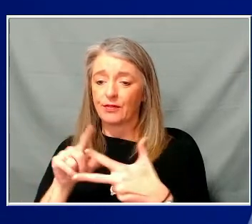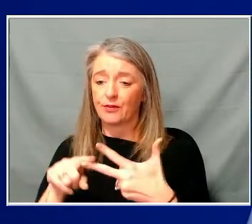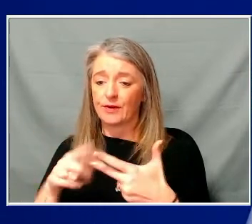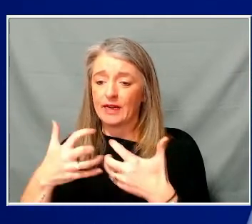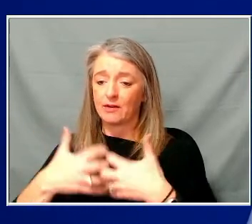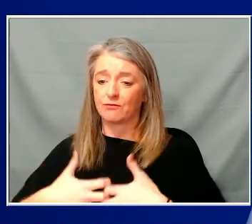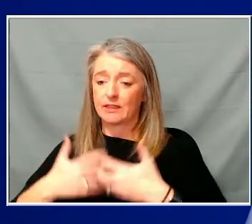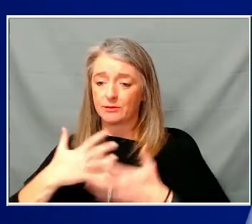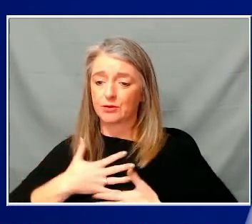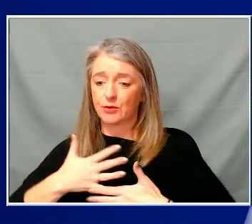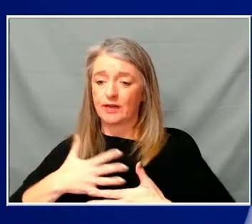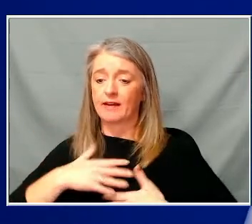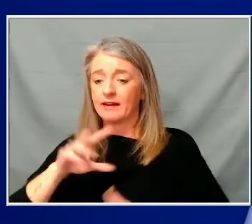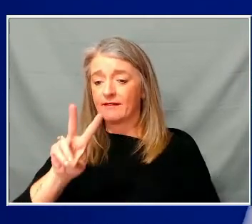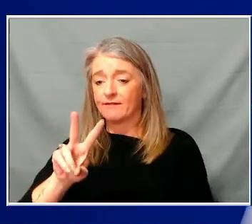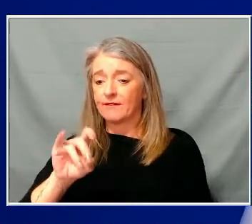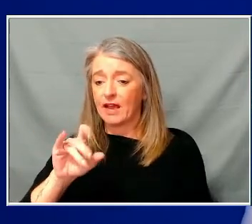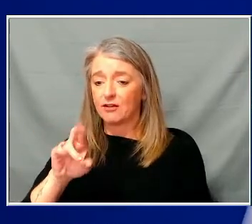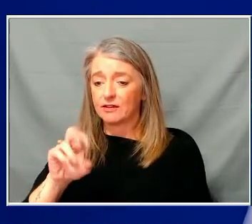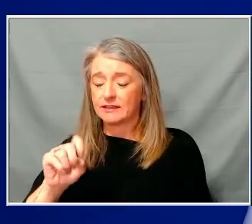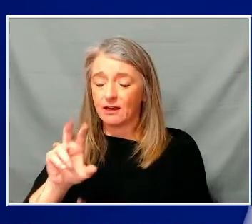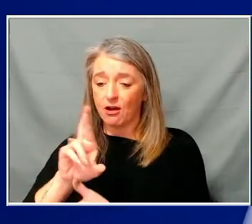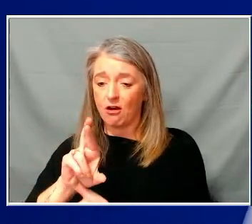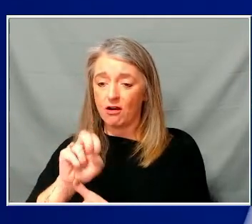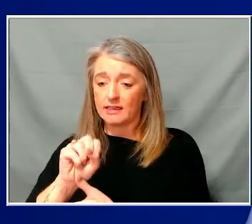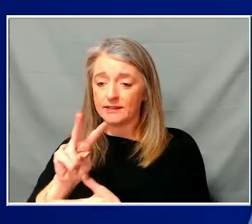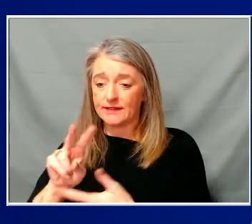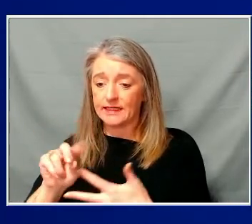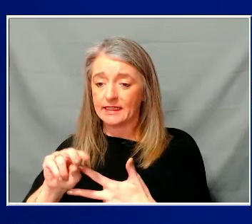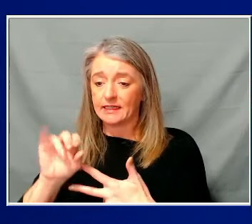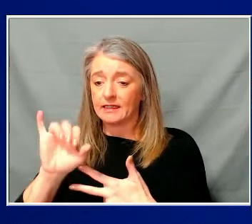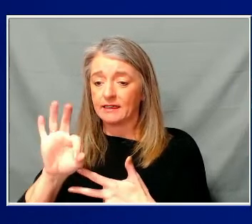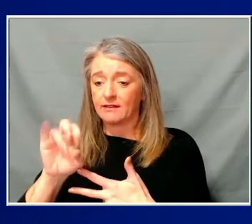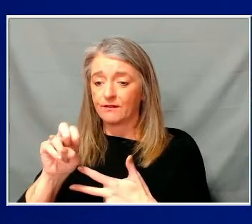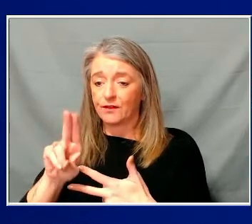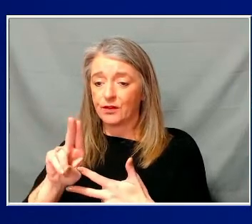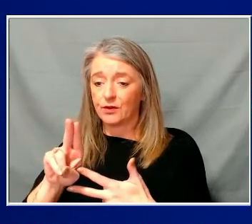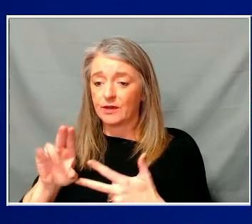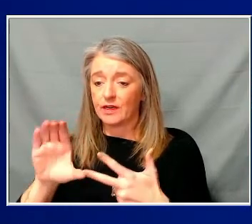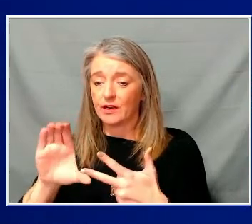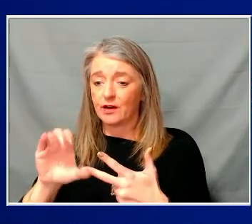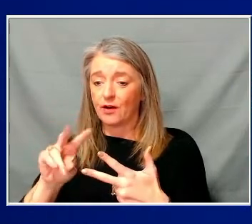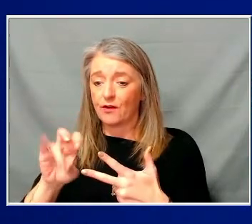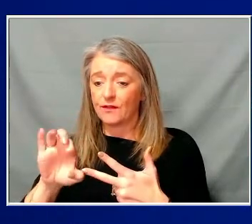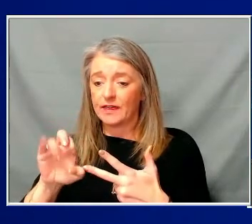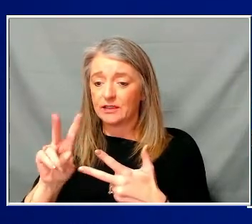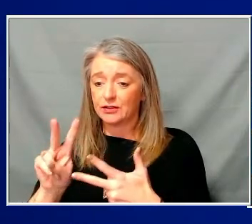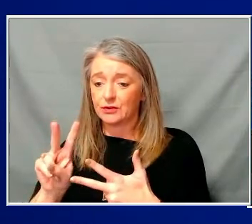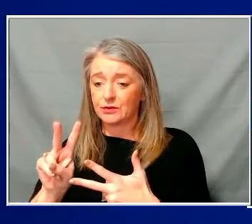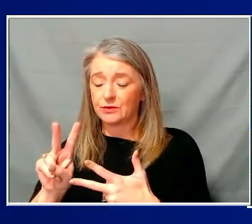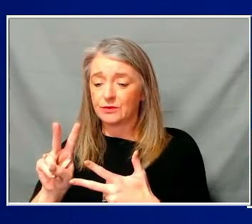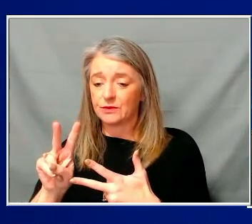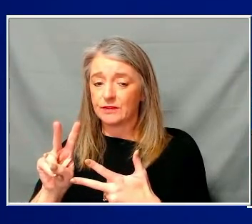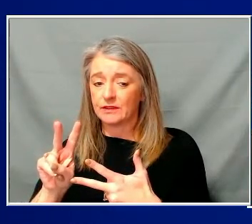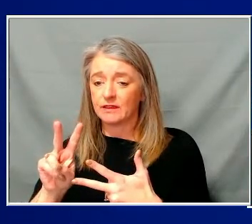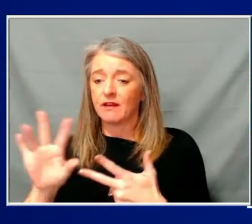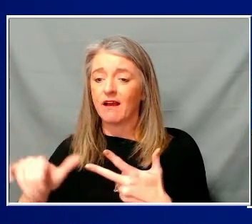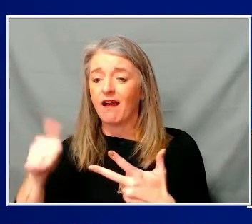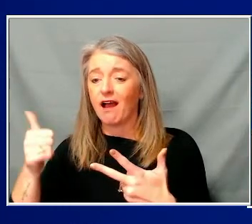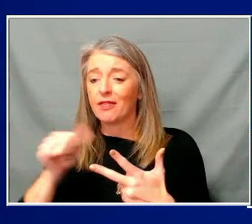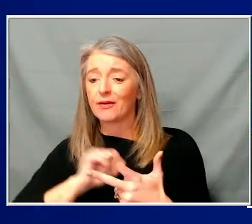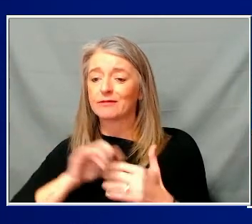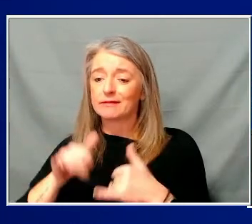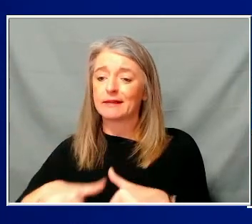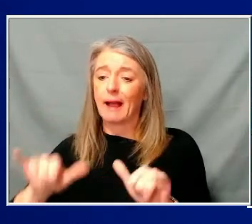viruses going around: RSV, influenza, and SARS-CoV-2, but we also know there are those other common cough and cold viruses which are